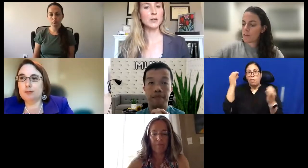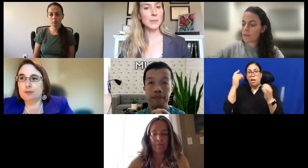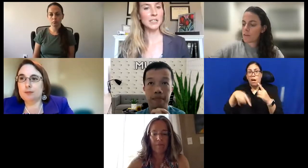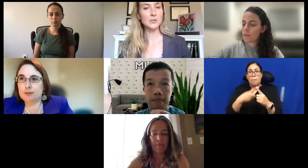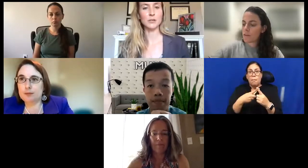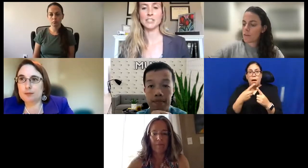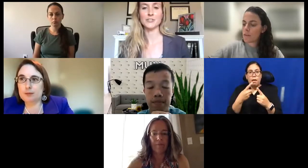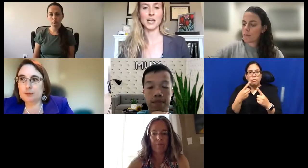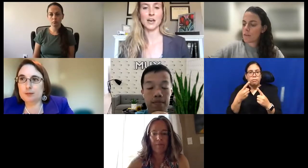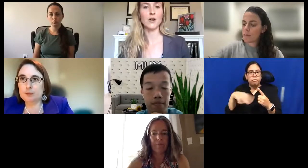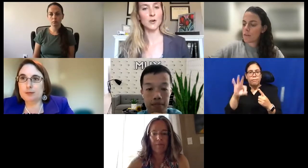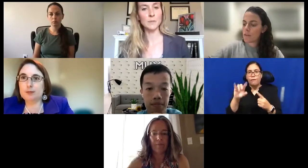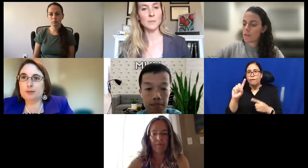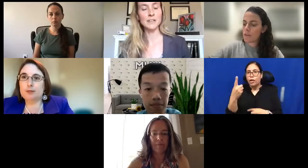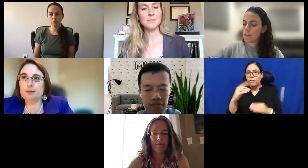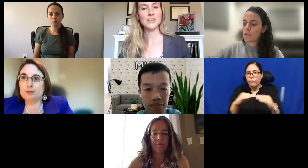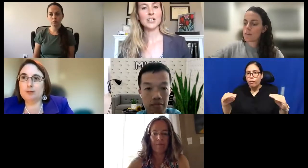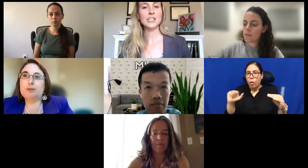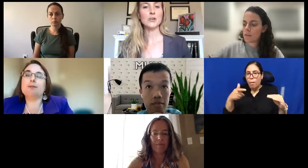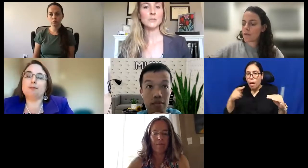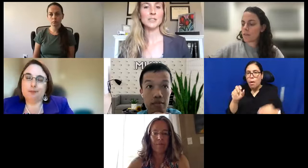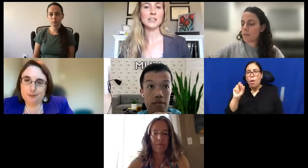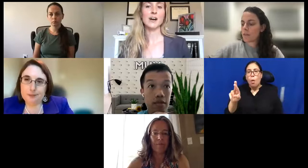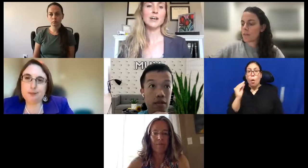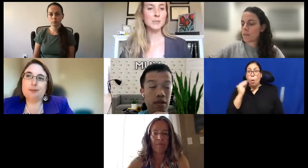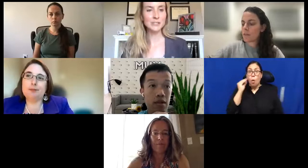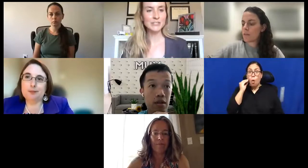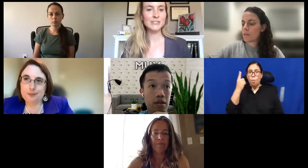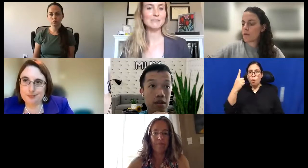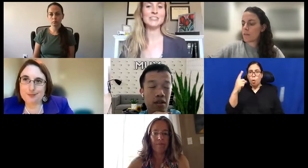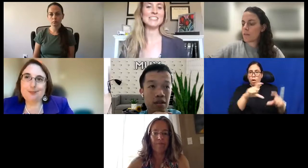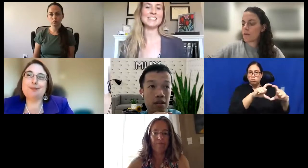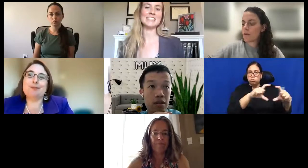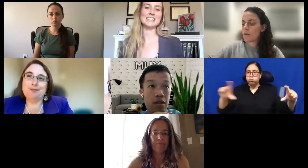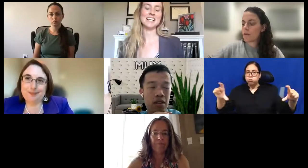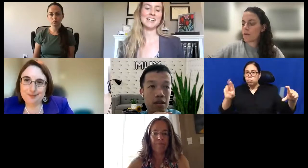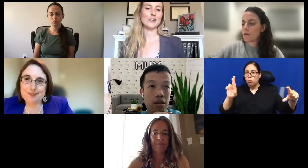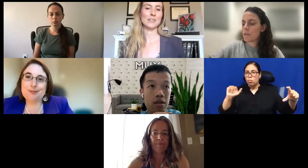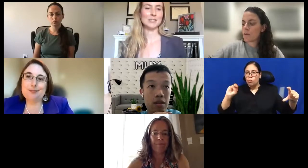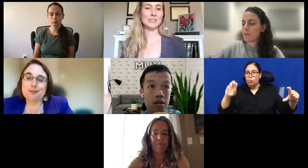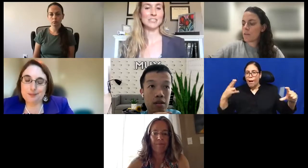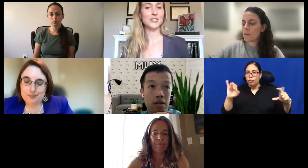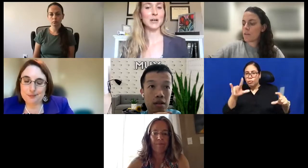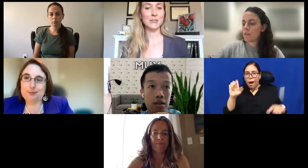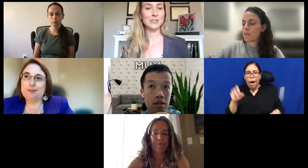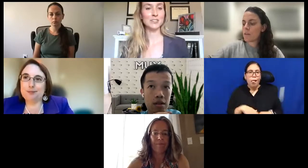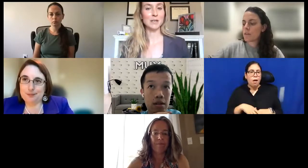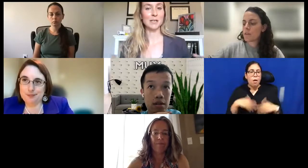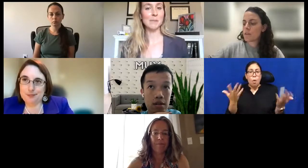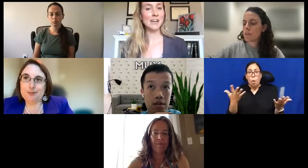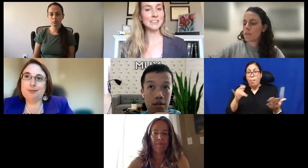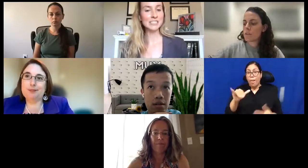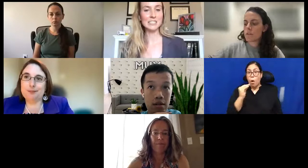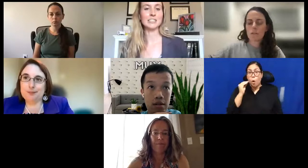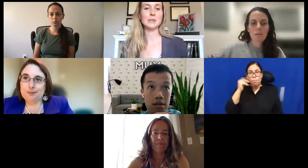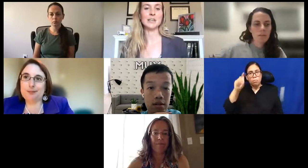floor apartment or a ranch style home, finding a home near a hospital for emergencies, a home that's within 2 hours of my